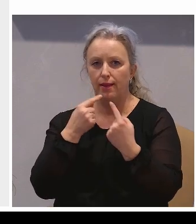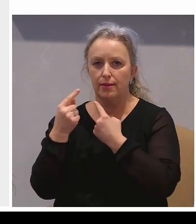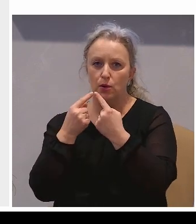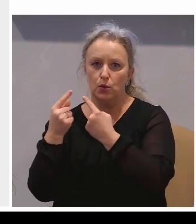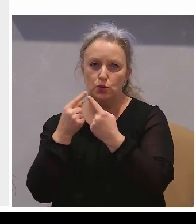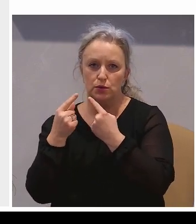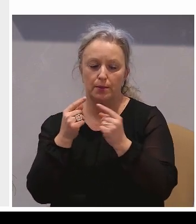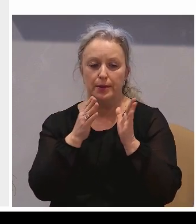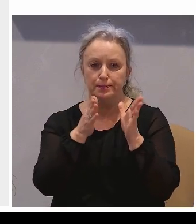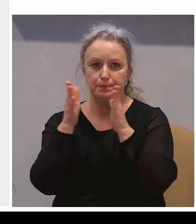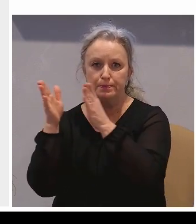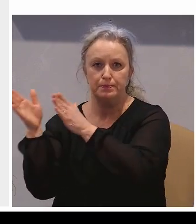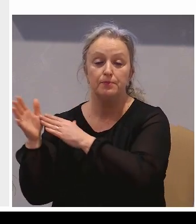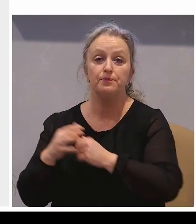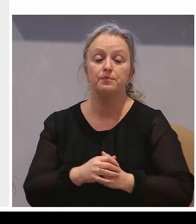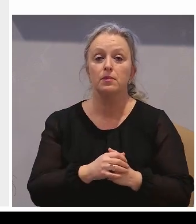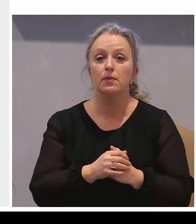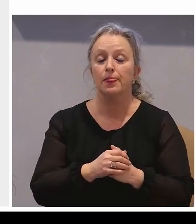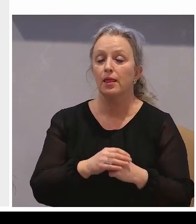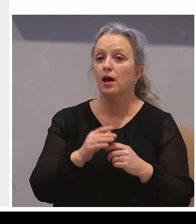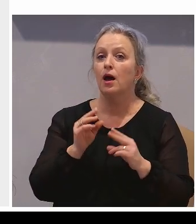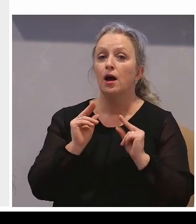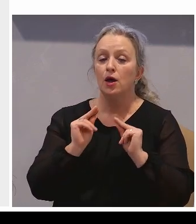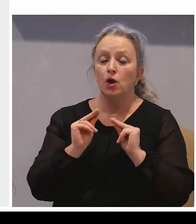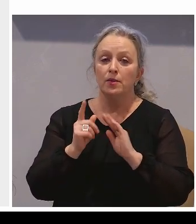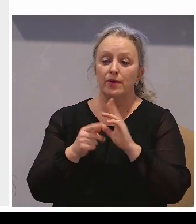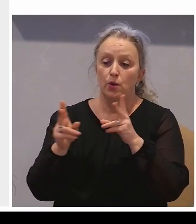So here we also need individual counseling.